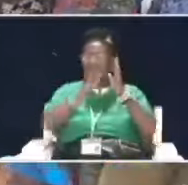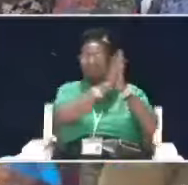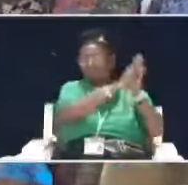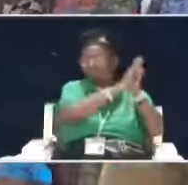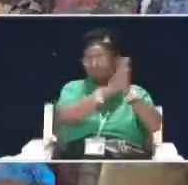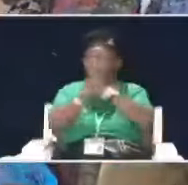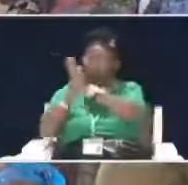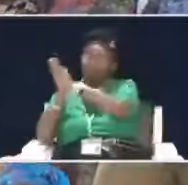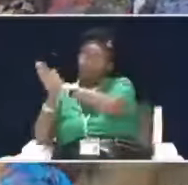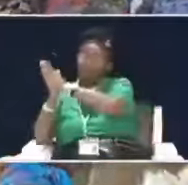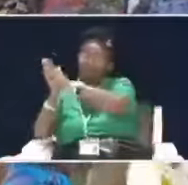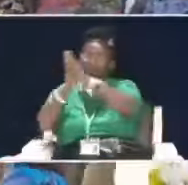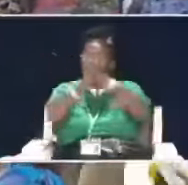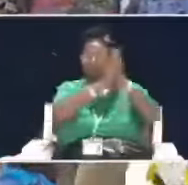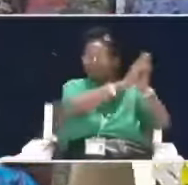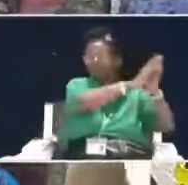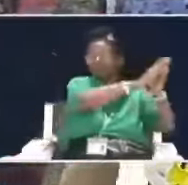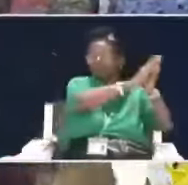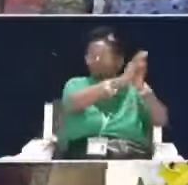pray.